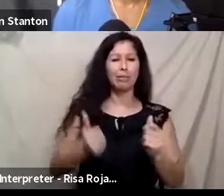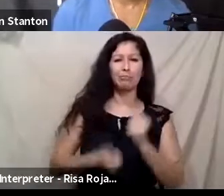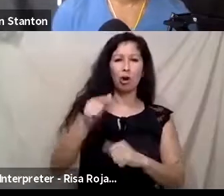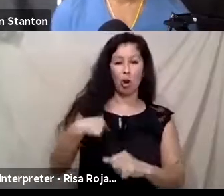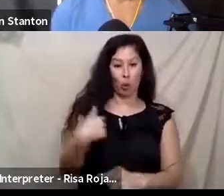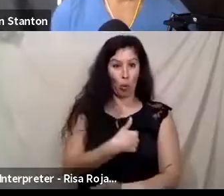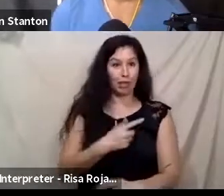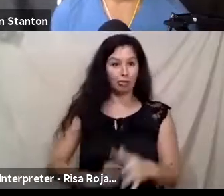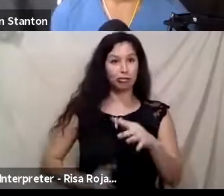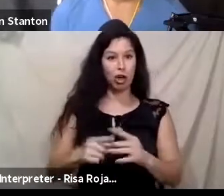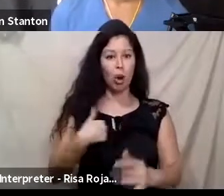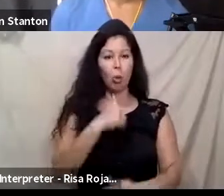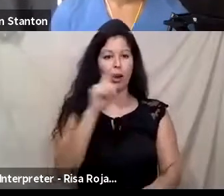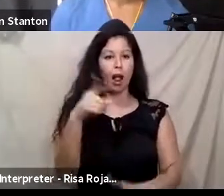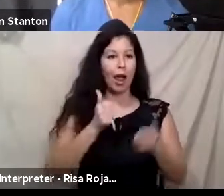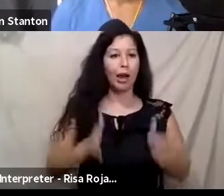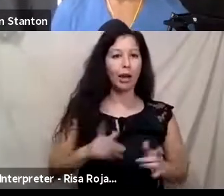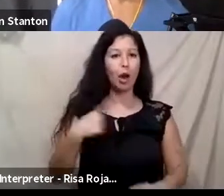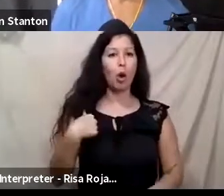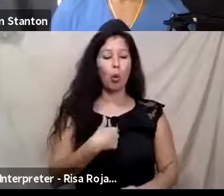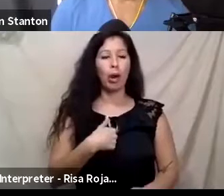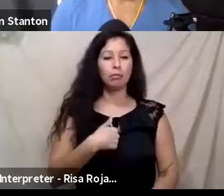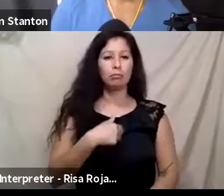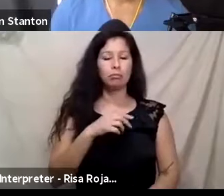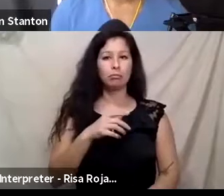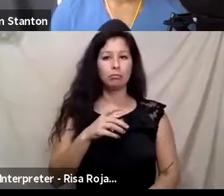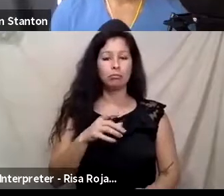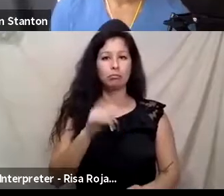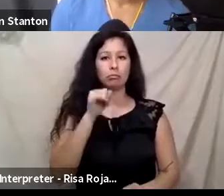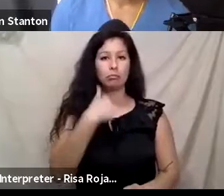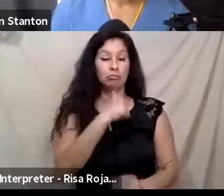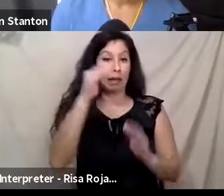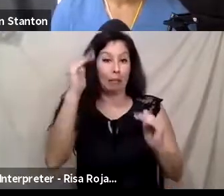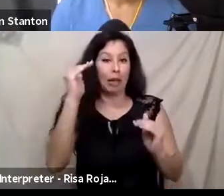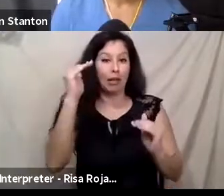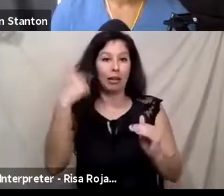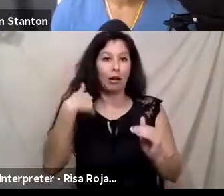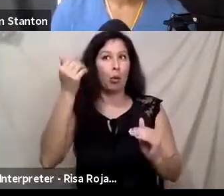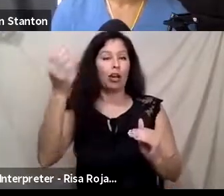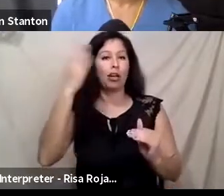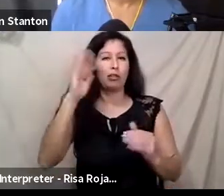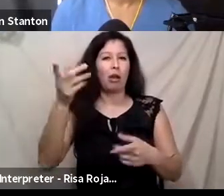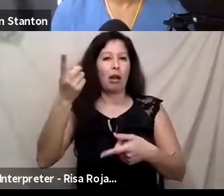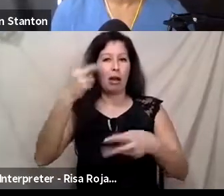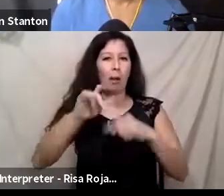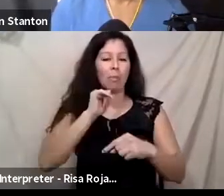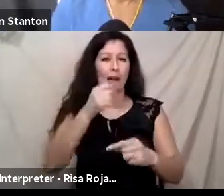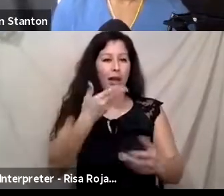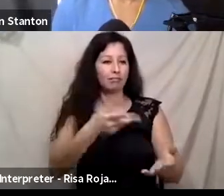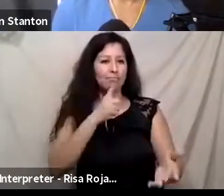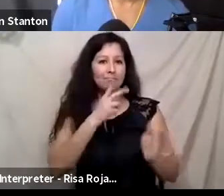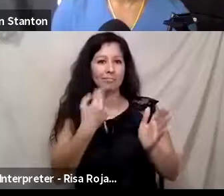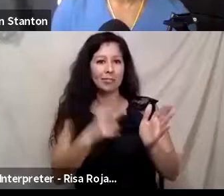we show up, we are not only actors, but we suddenly, unbeknownst to us, we knew it was coming, but it wasn't in the contract. We are now